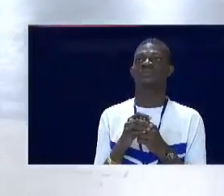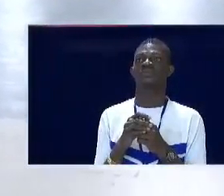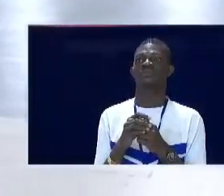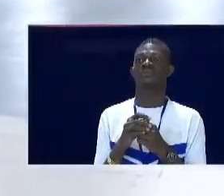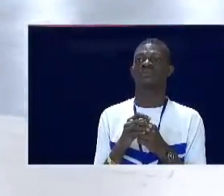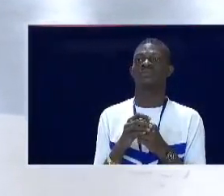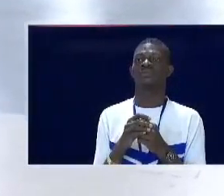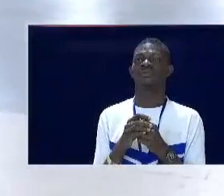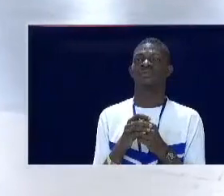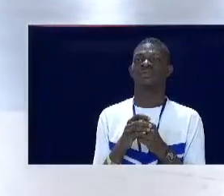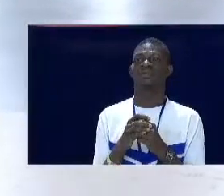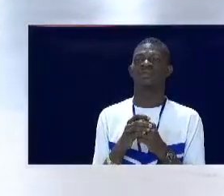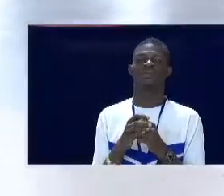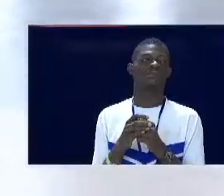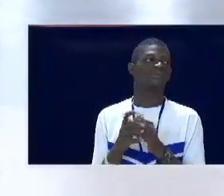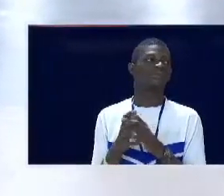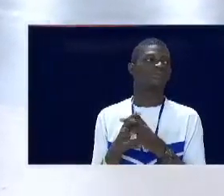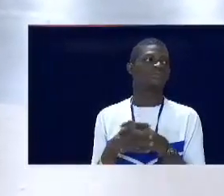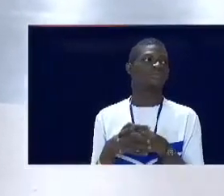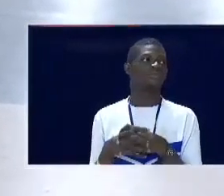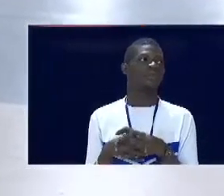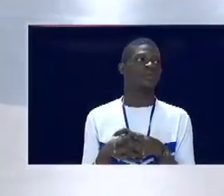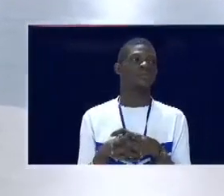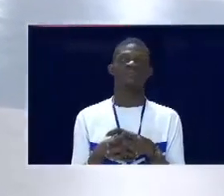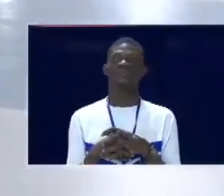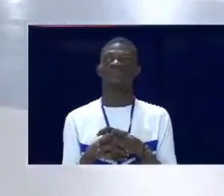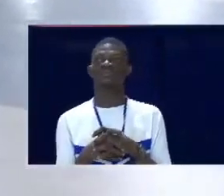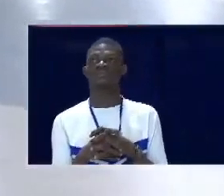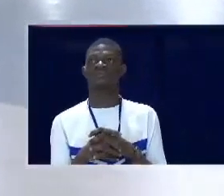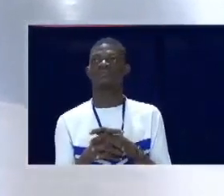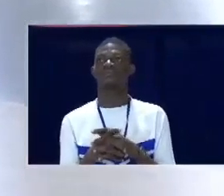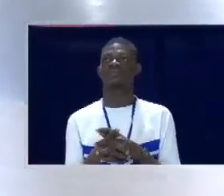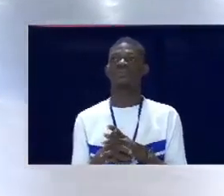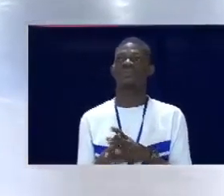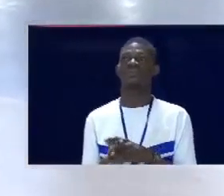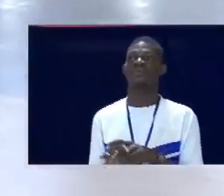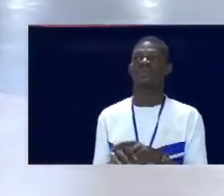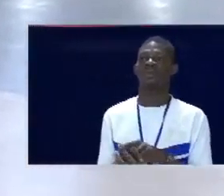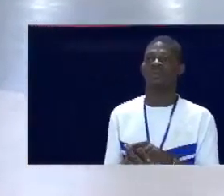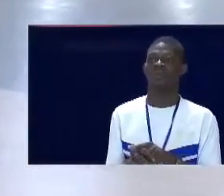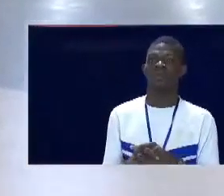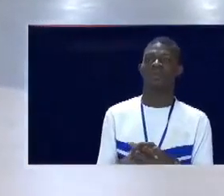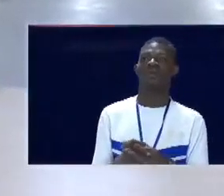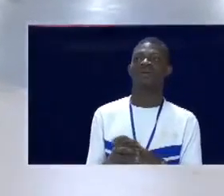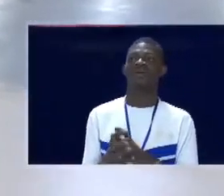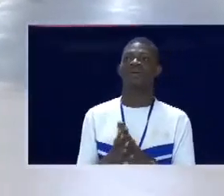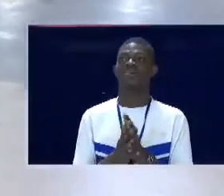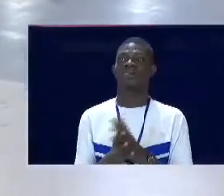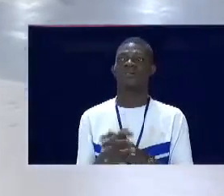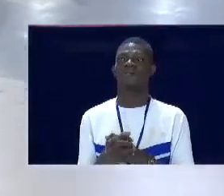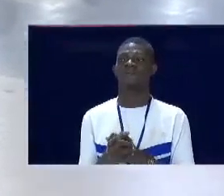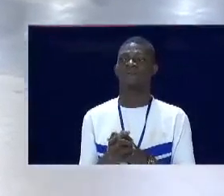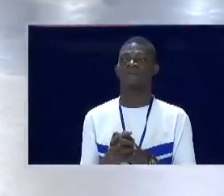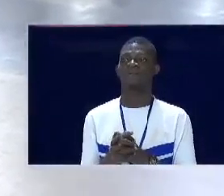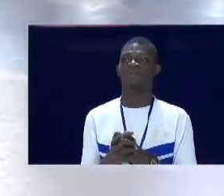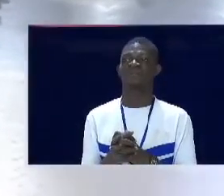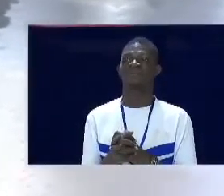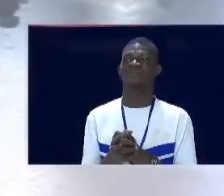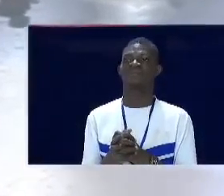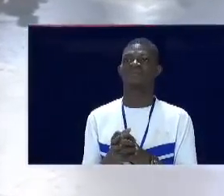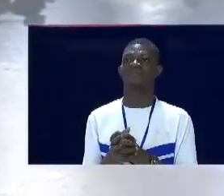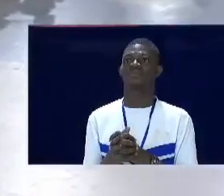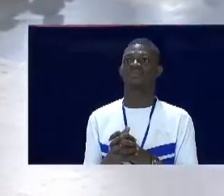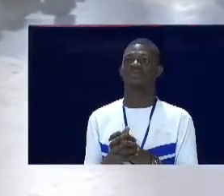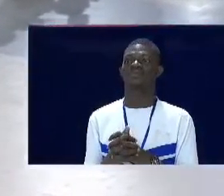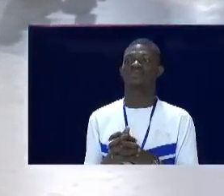ẹyin inú gbọ̀ngàn àtijọ́ tí ẹ ò bá tí rí bírẹ́dì tàbí àkàràgbà àtàbí wáìnì ẹ ju ọwọ́ yín